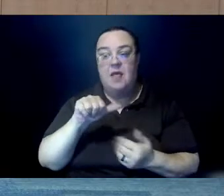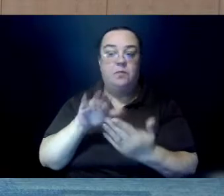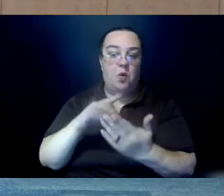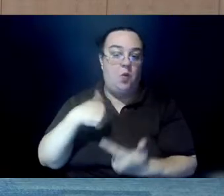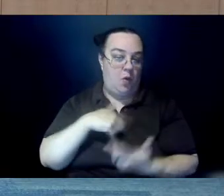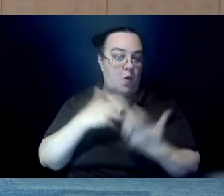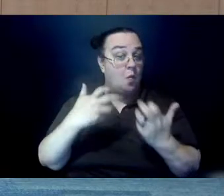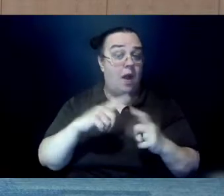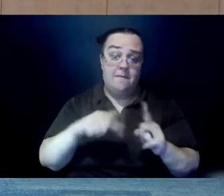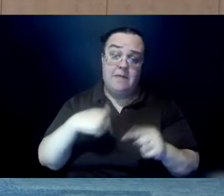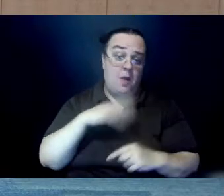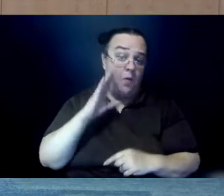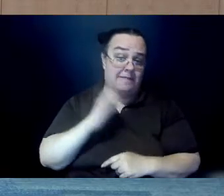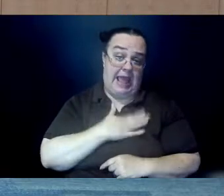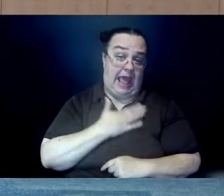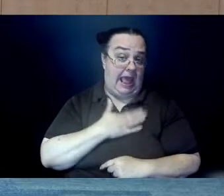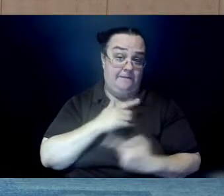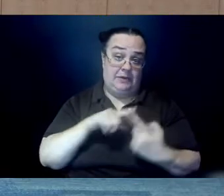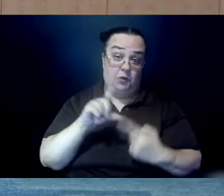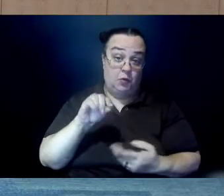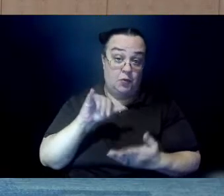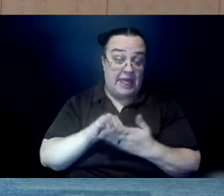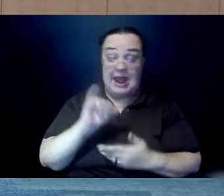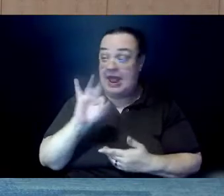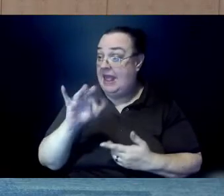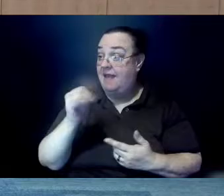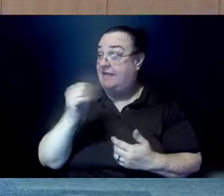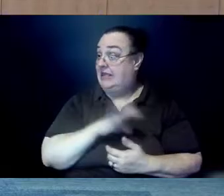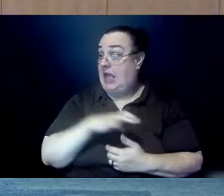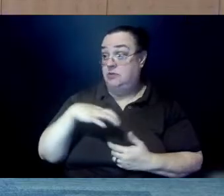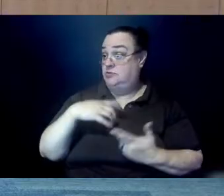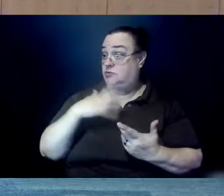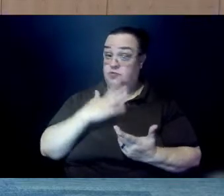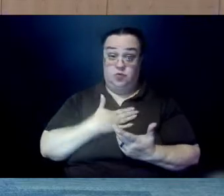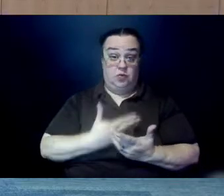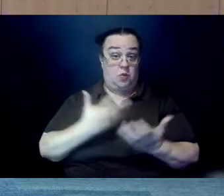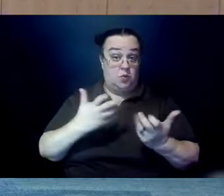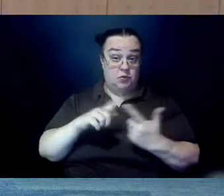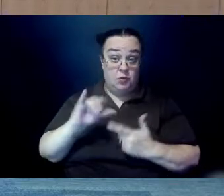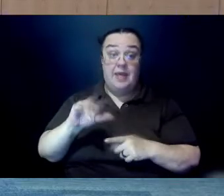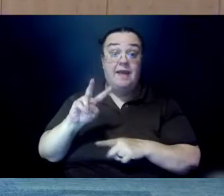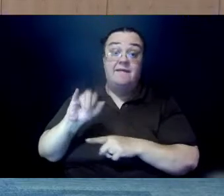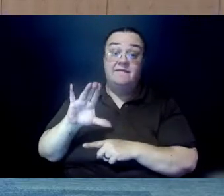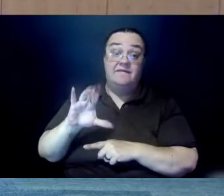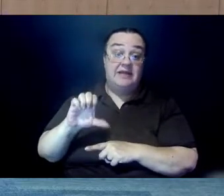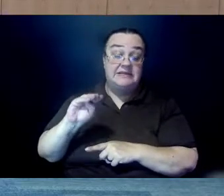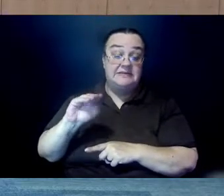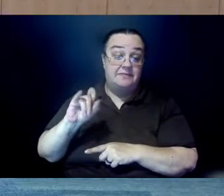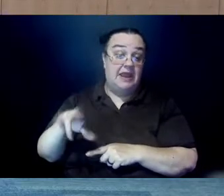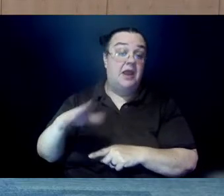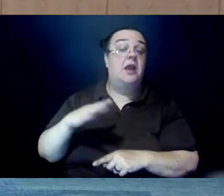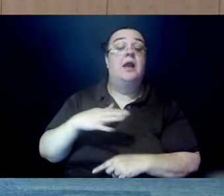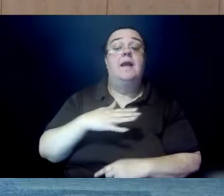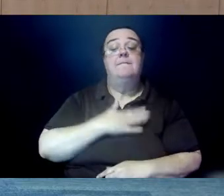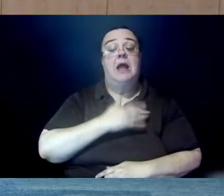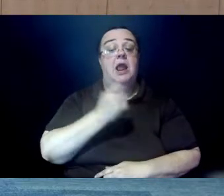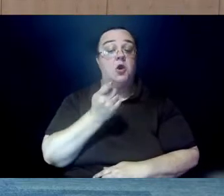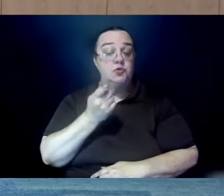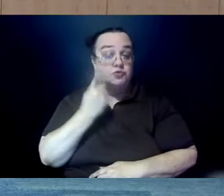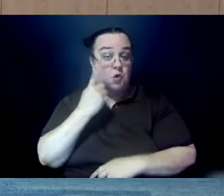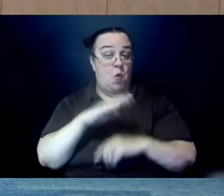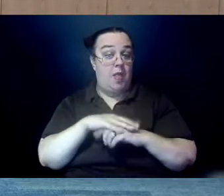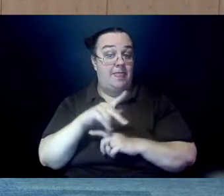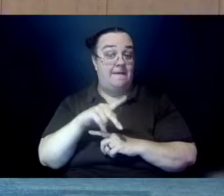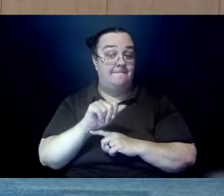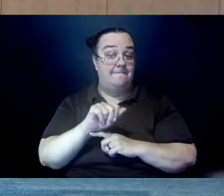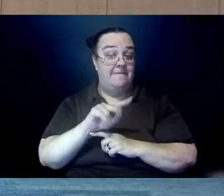do that if there's any appetite on the council to do that. Vice Mayor? Yeah, my understanding on the pavilion